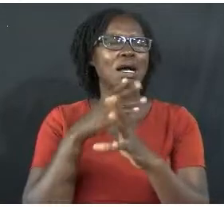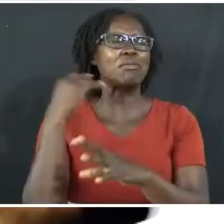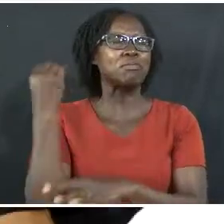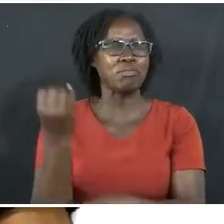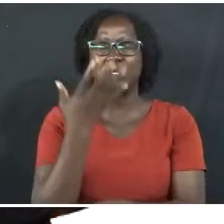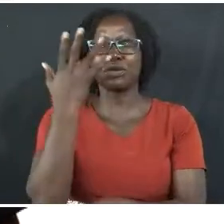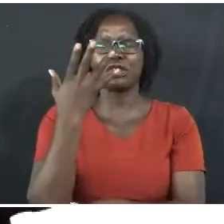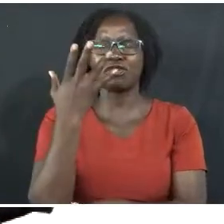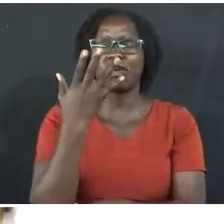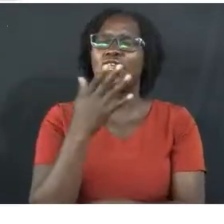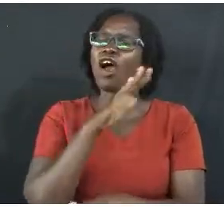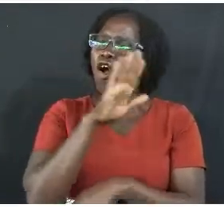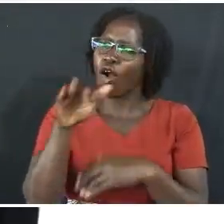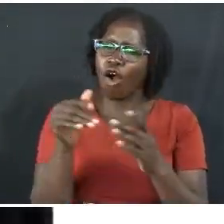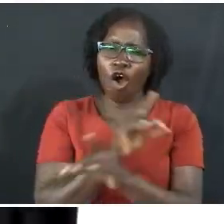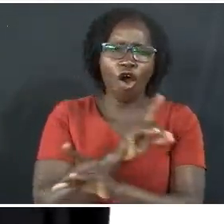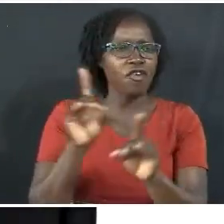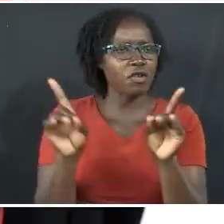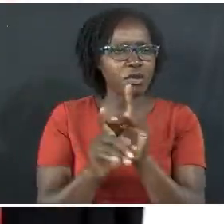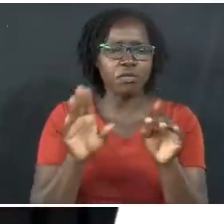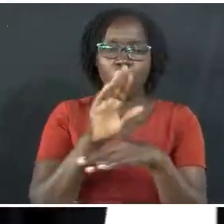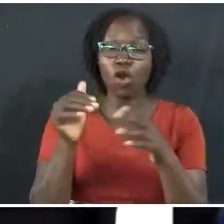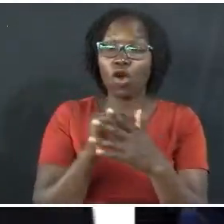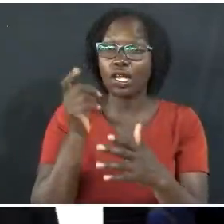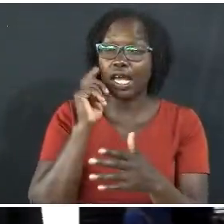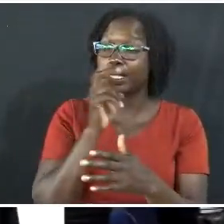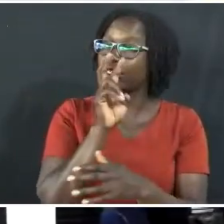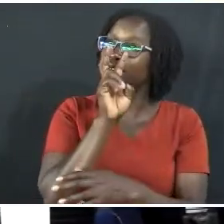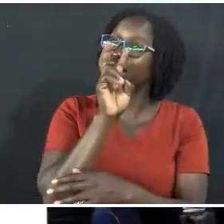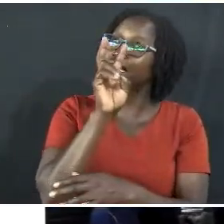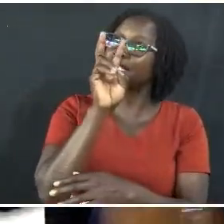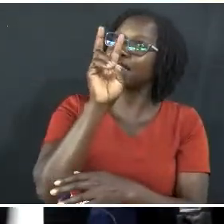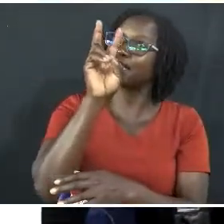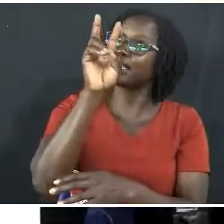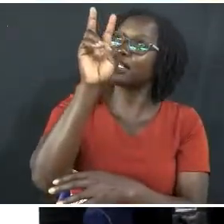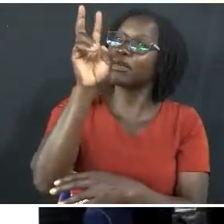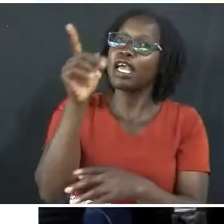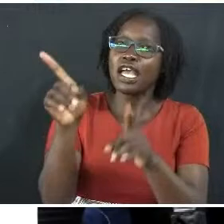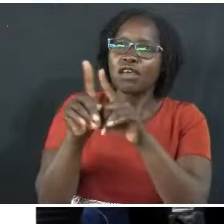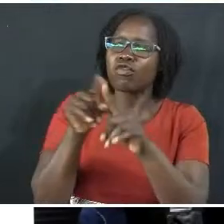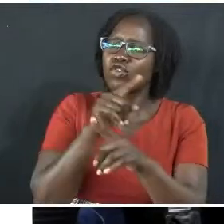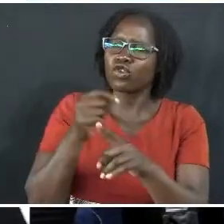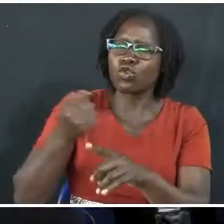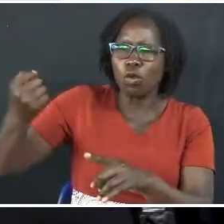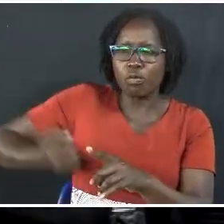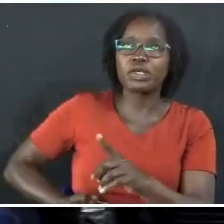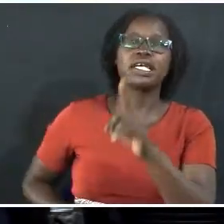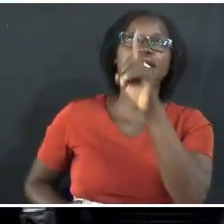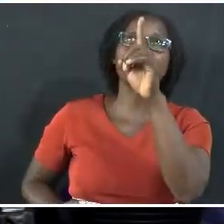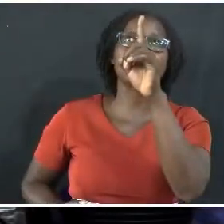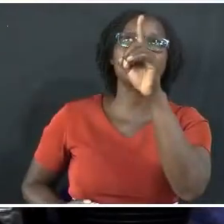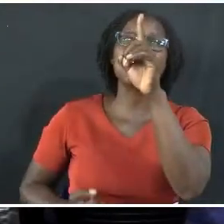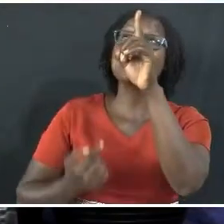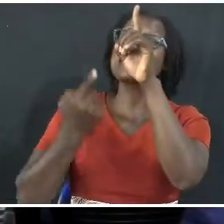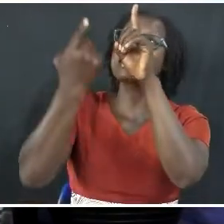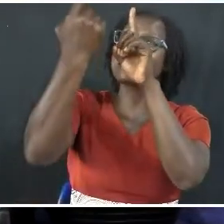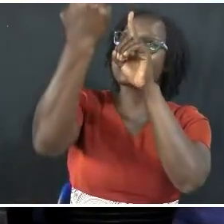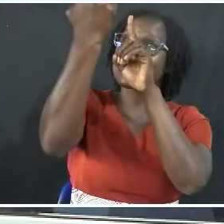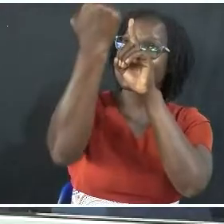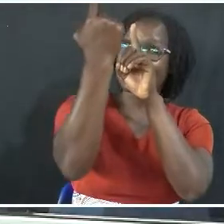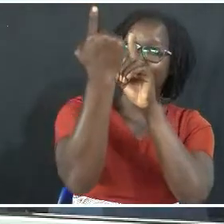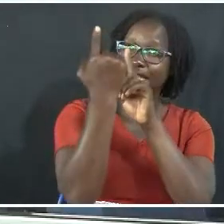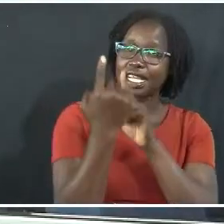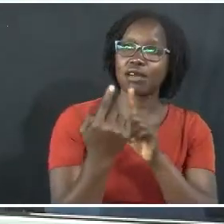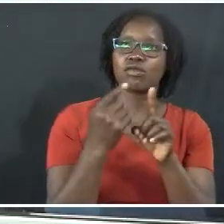beautiful. Everybody, all eyes shall see him, even those who pierced him. He is coming. He's